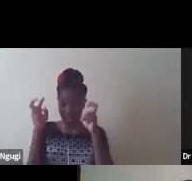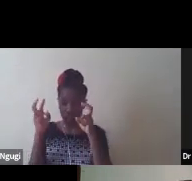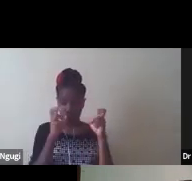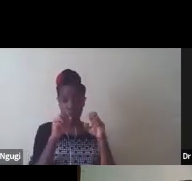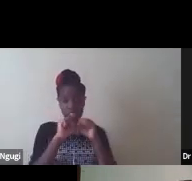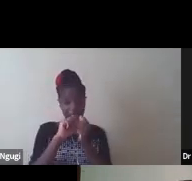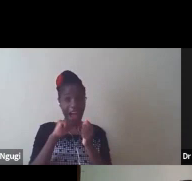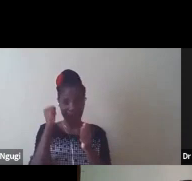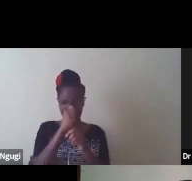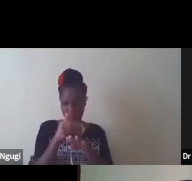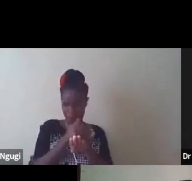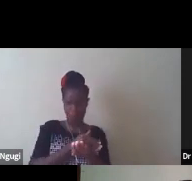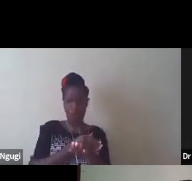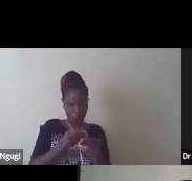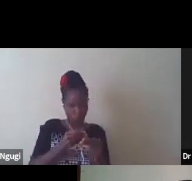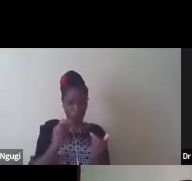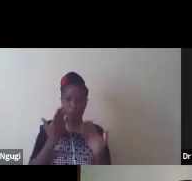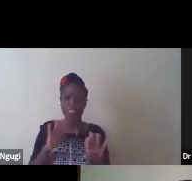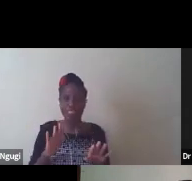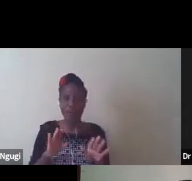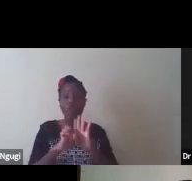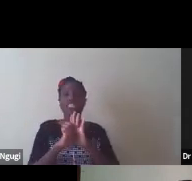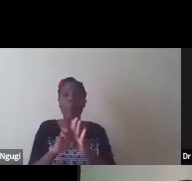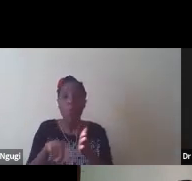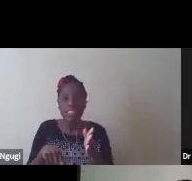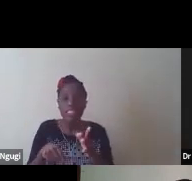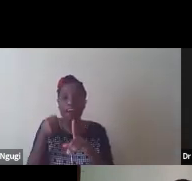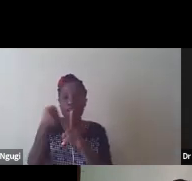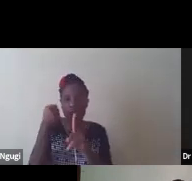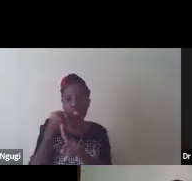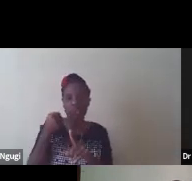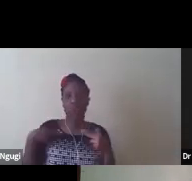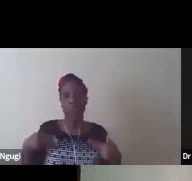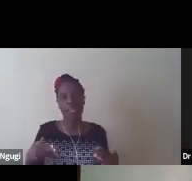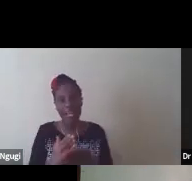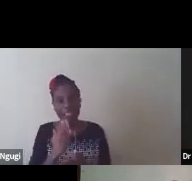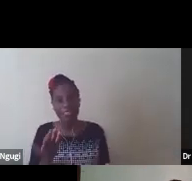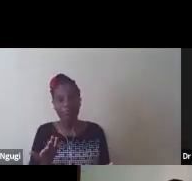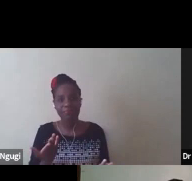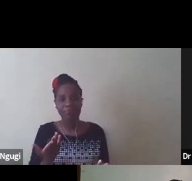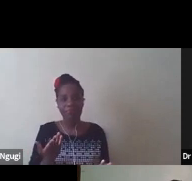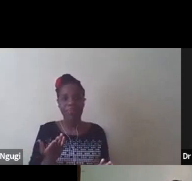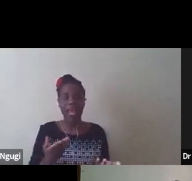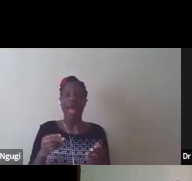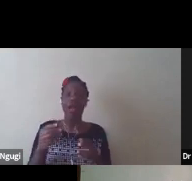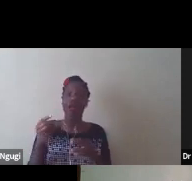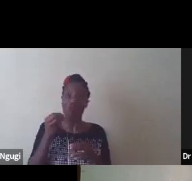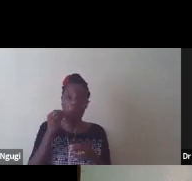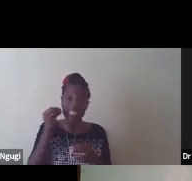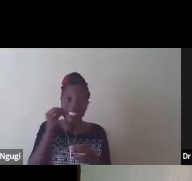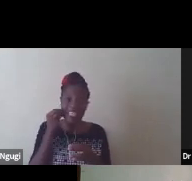have had problems to do with other violation of human rights. We have had issues to do with domestic